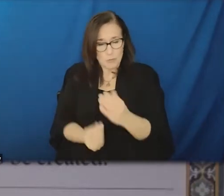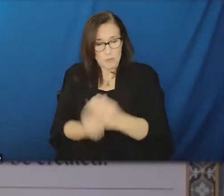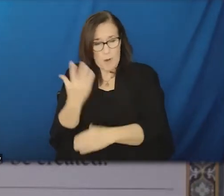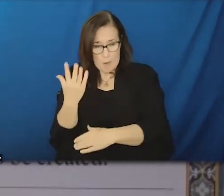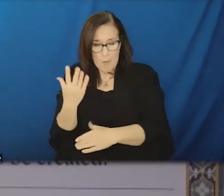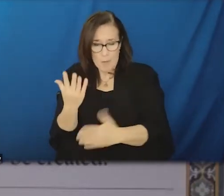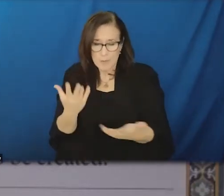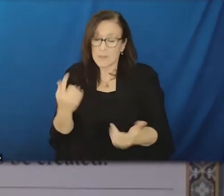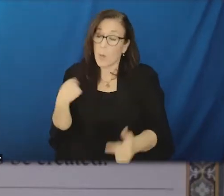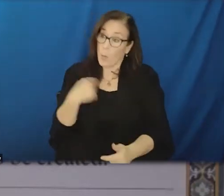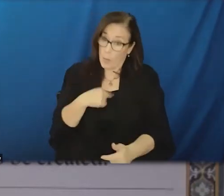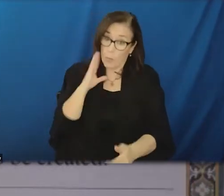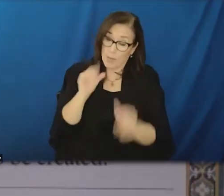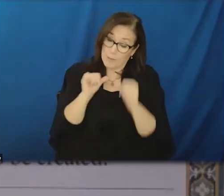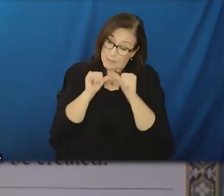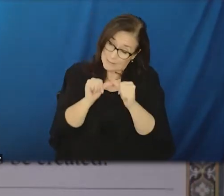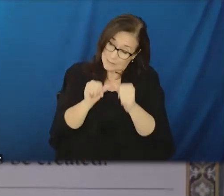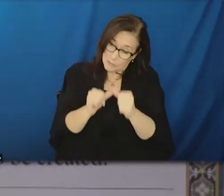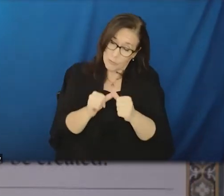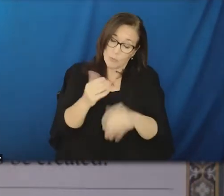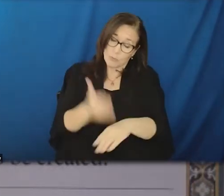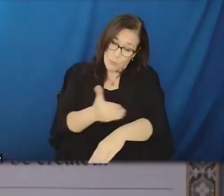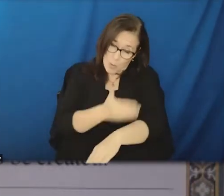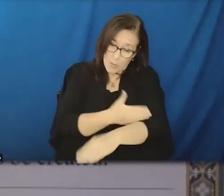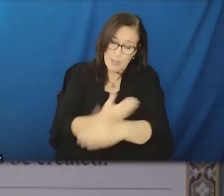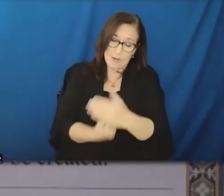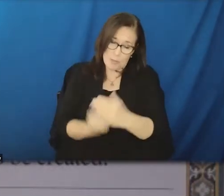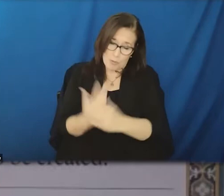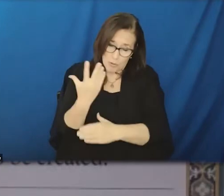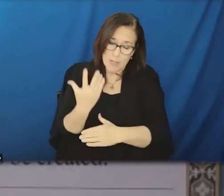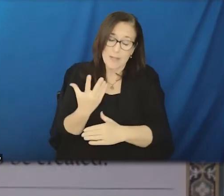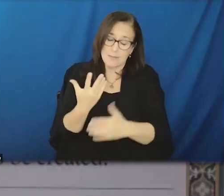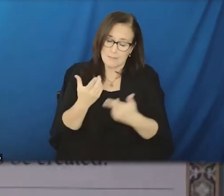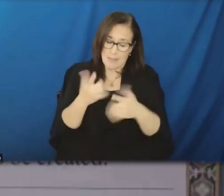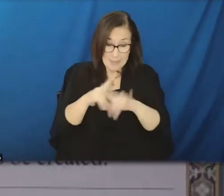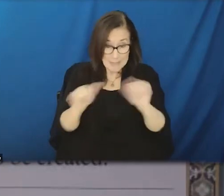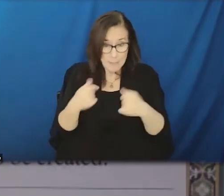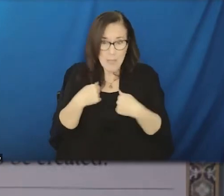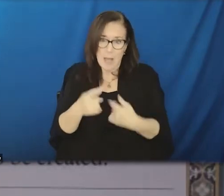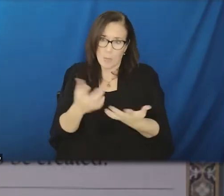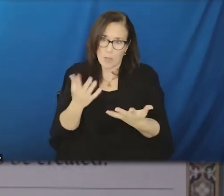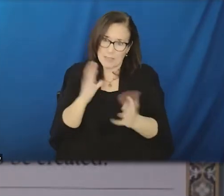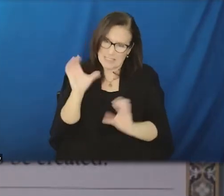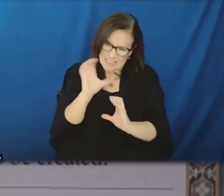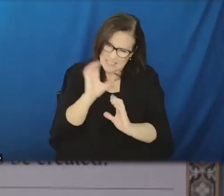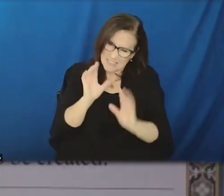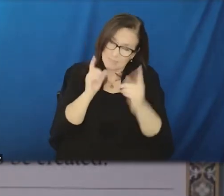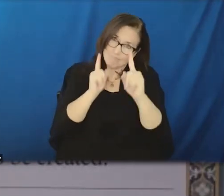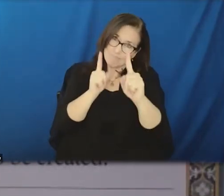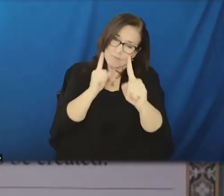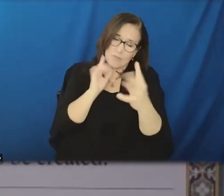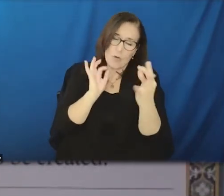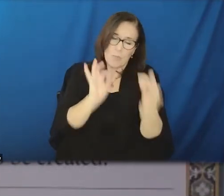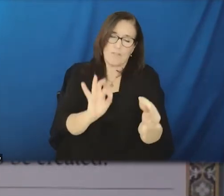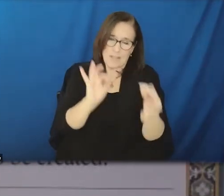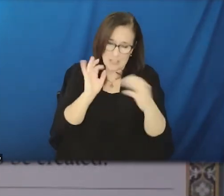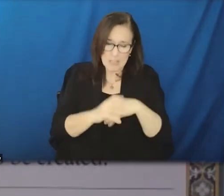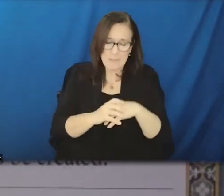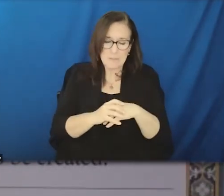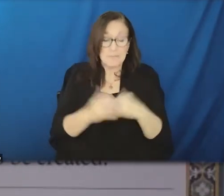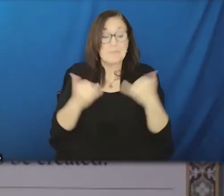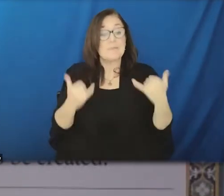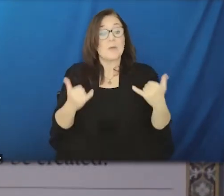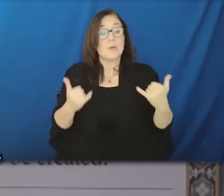even as we seek perfection. So with that, it is time for public comments